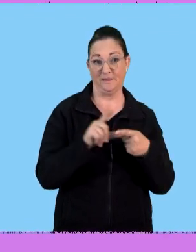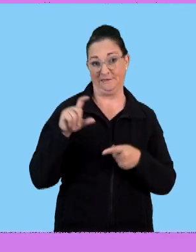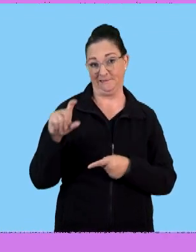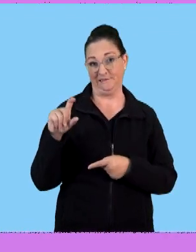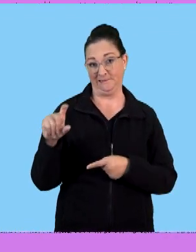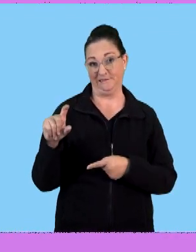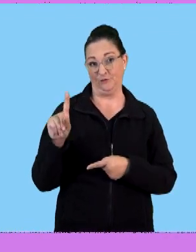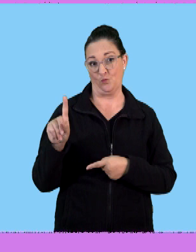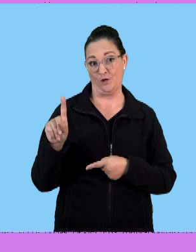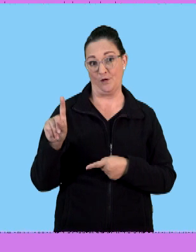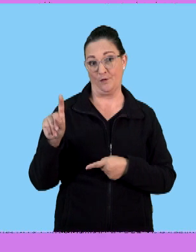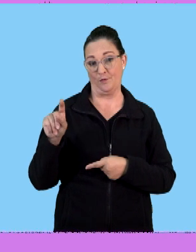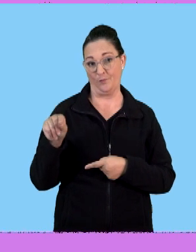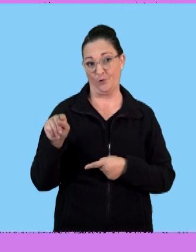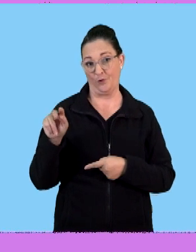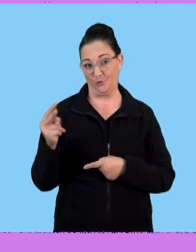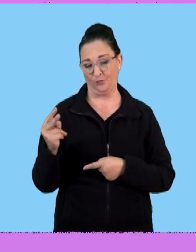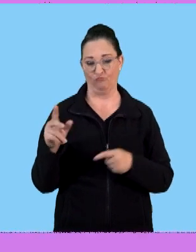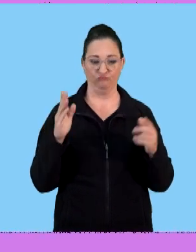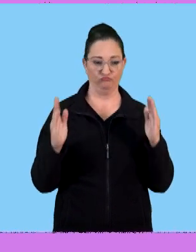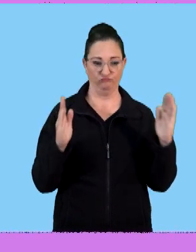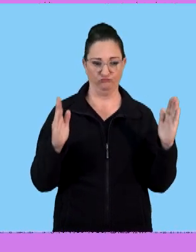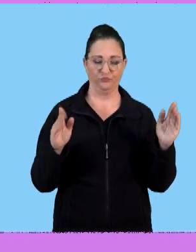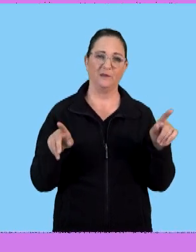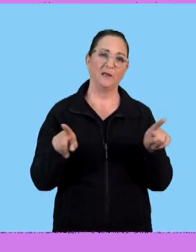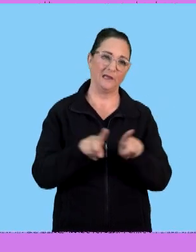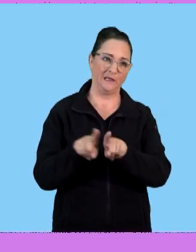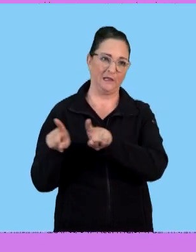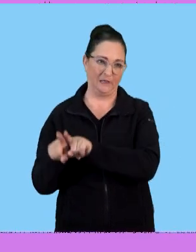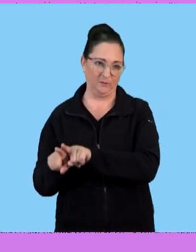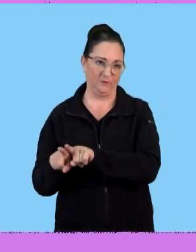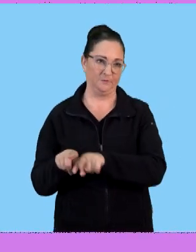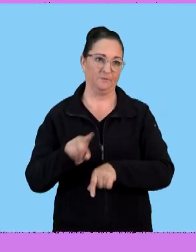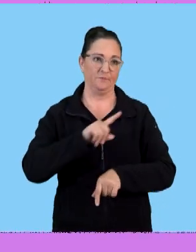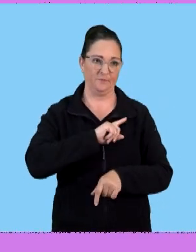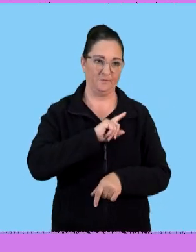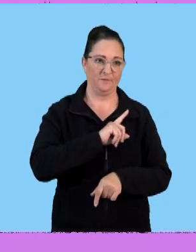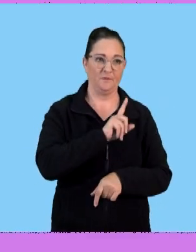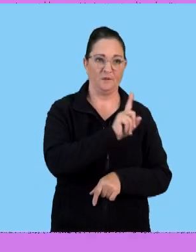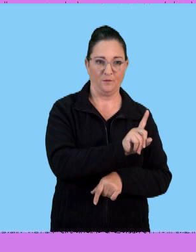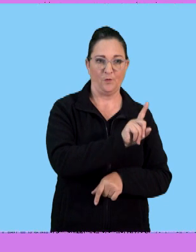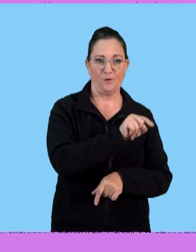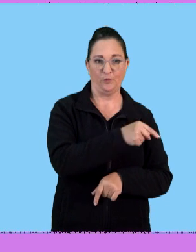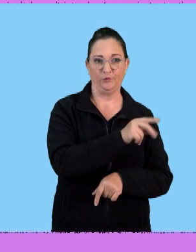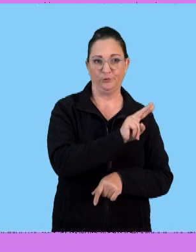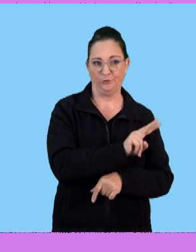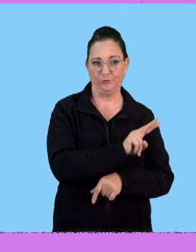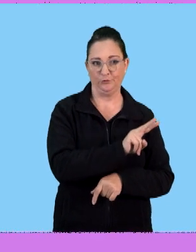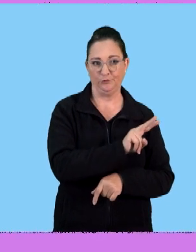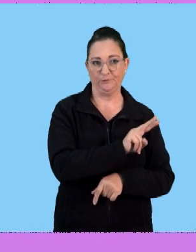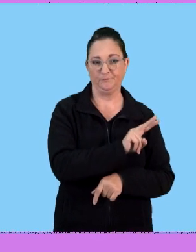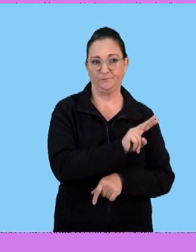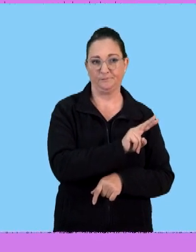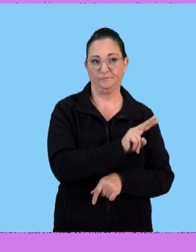plus, if this is 1.2, meaning opposite sides are equal, rectangular, meaning then this is also 1.2.